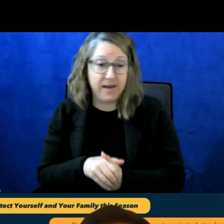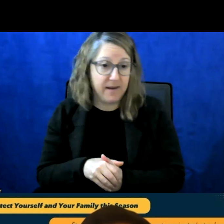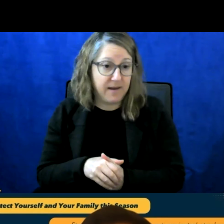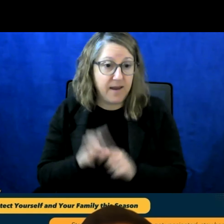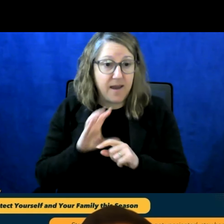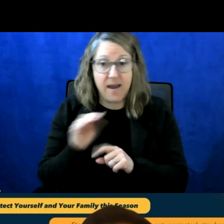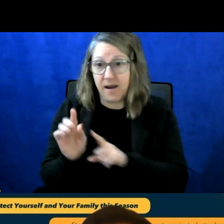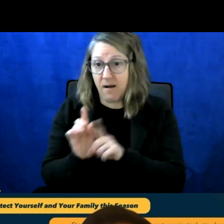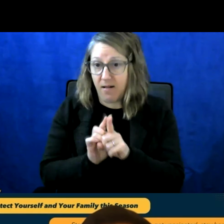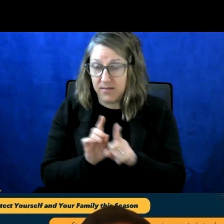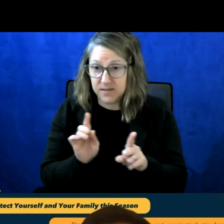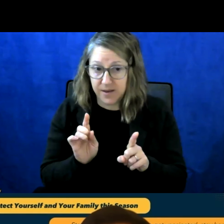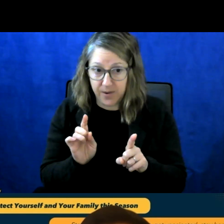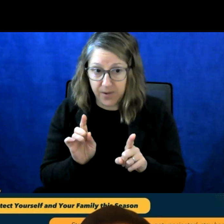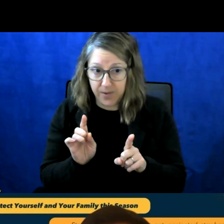there's additional